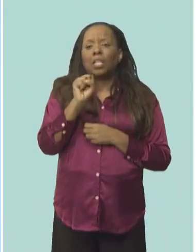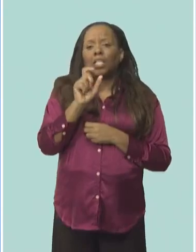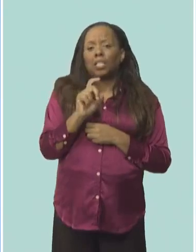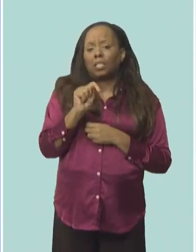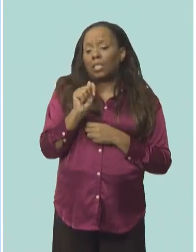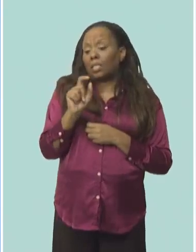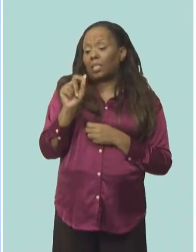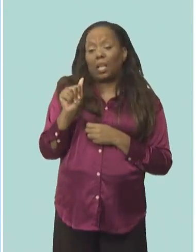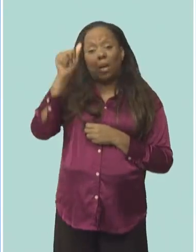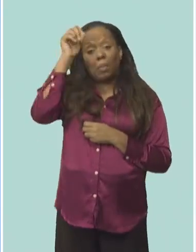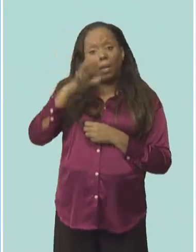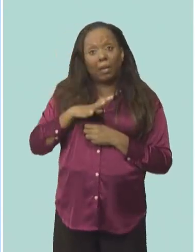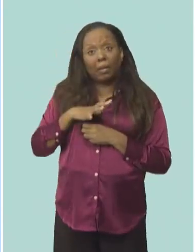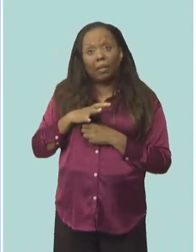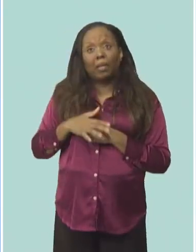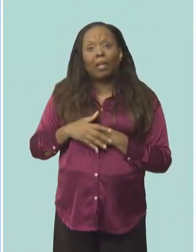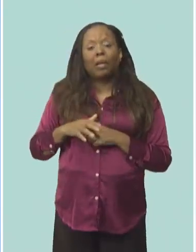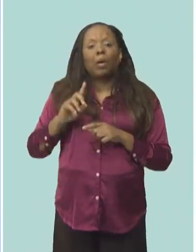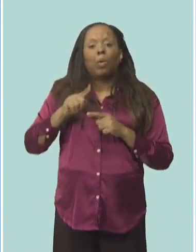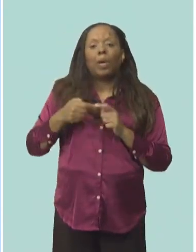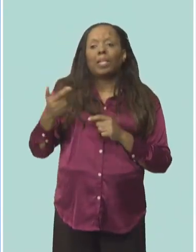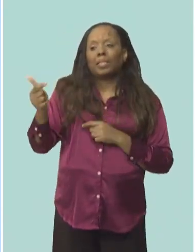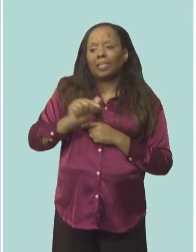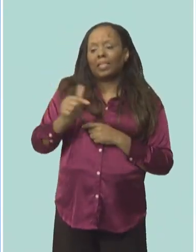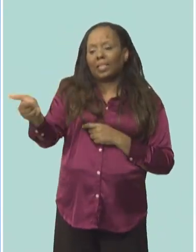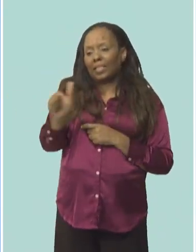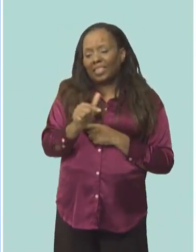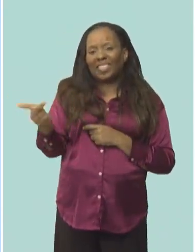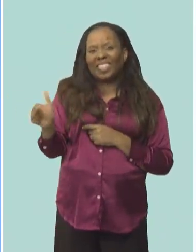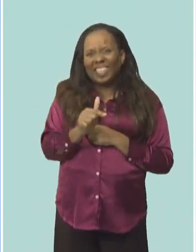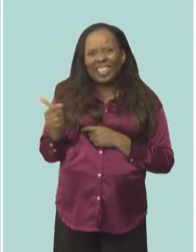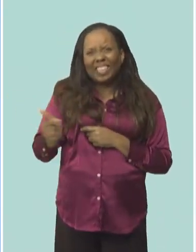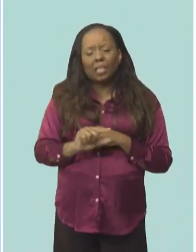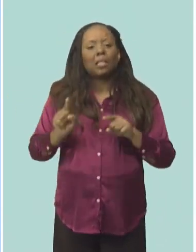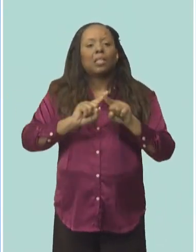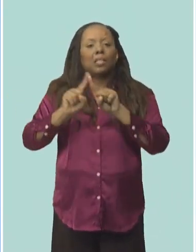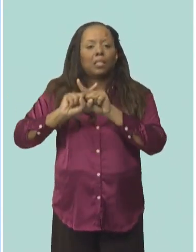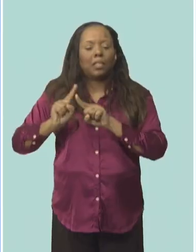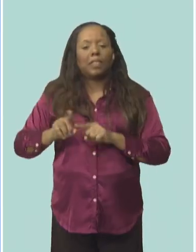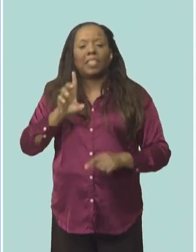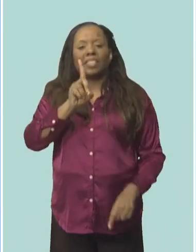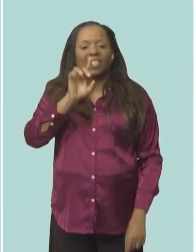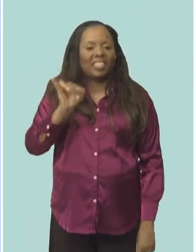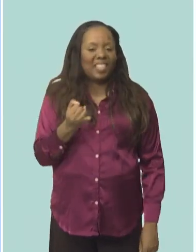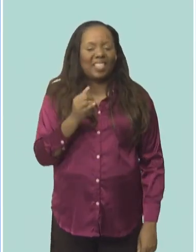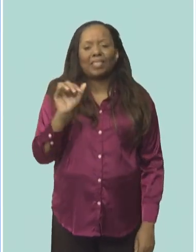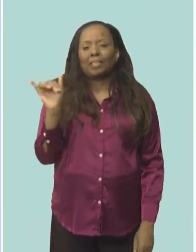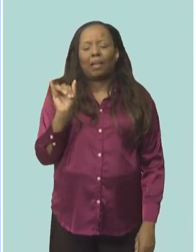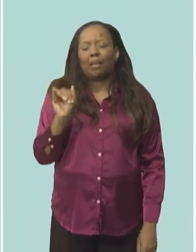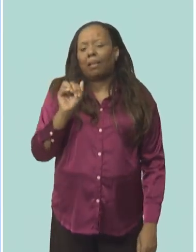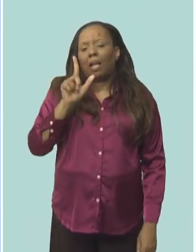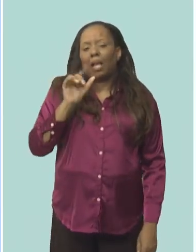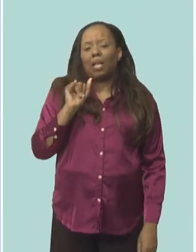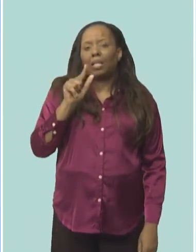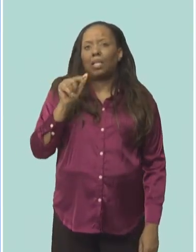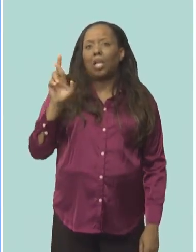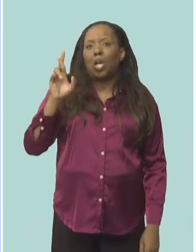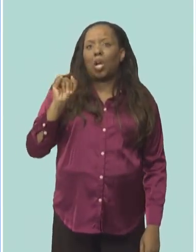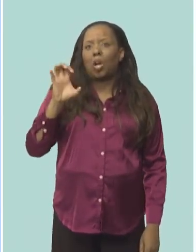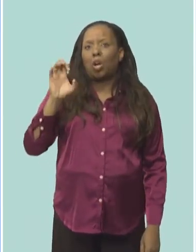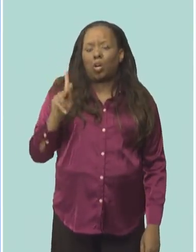the bands transitioned on stage, DJs, including Lil Rick, kept the audience moving with a wide selection of reggae